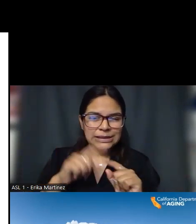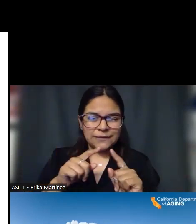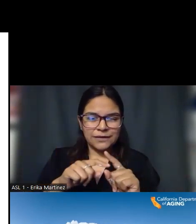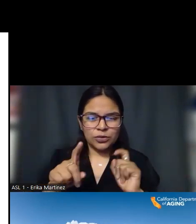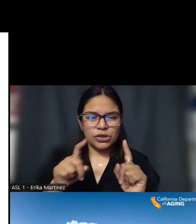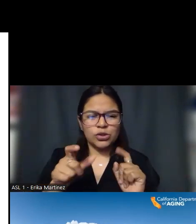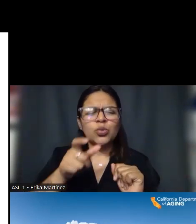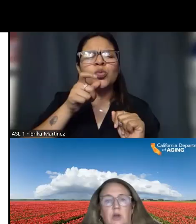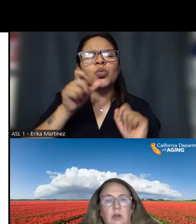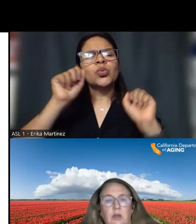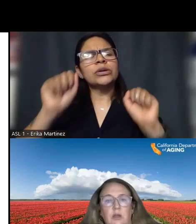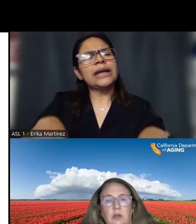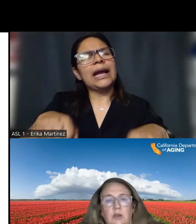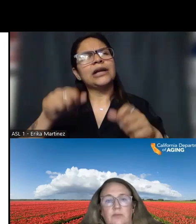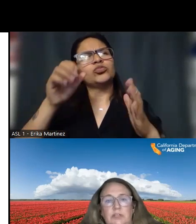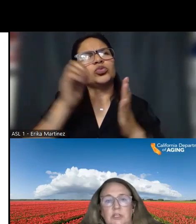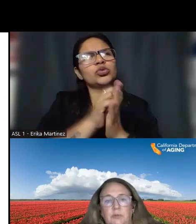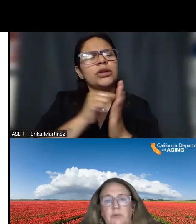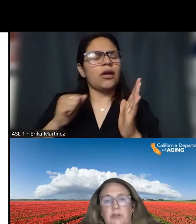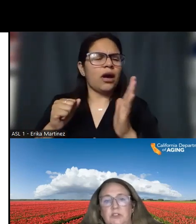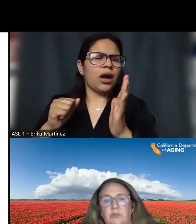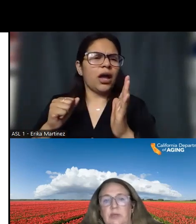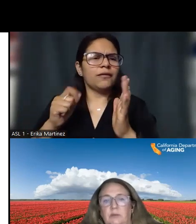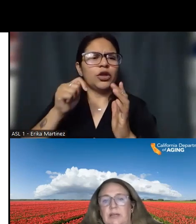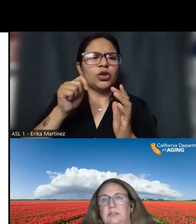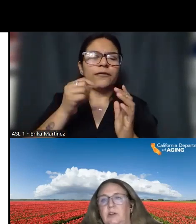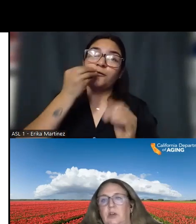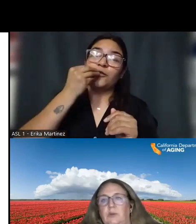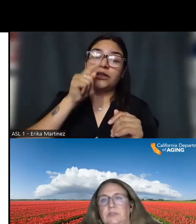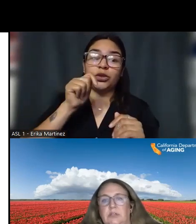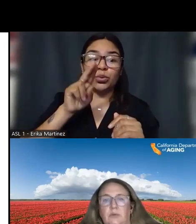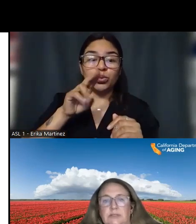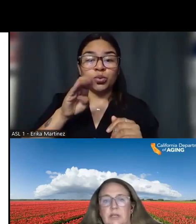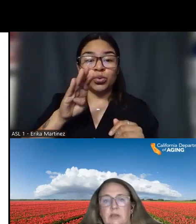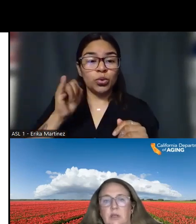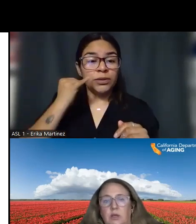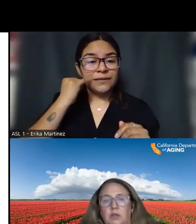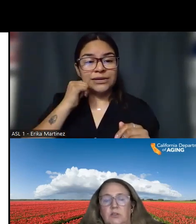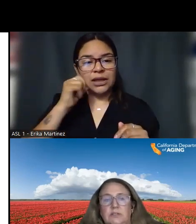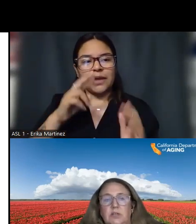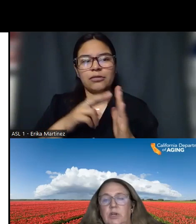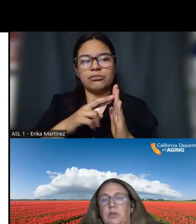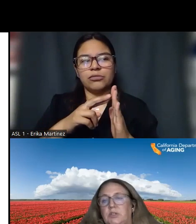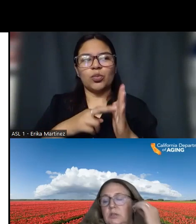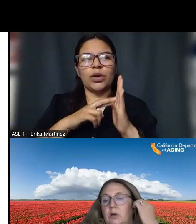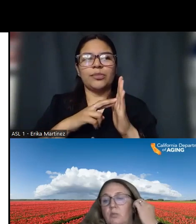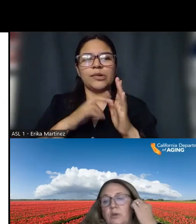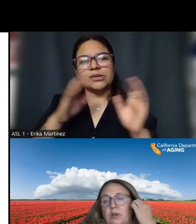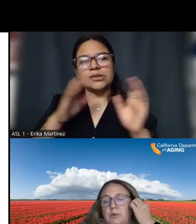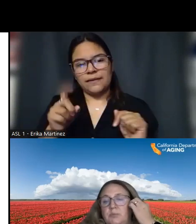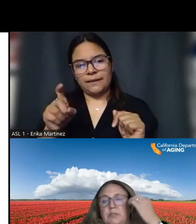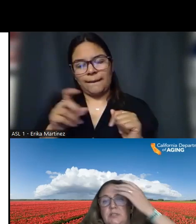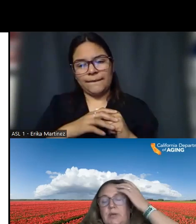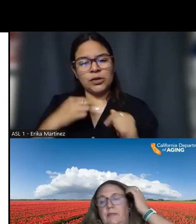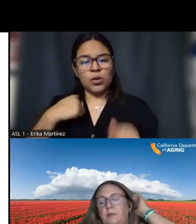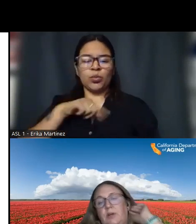anyone, make a decision to withdraw a feeding tube or ventilation from an incapacitated or unrepresented resident? So that's a great question. We're not able